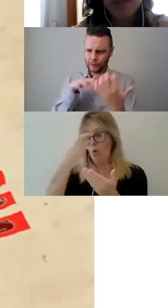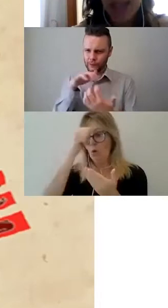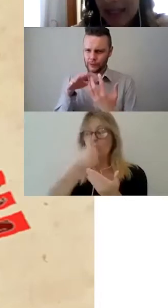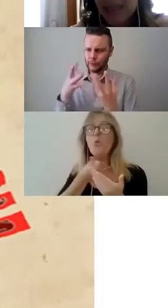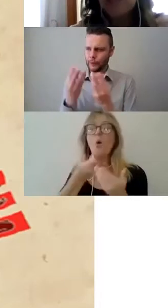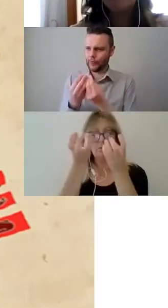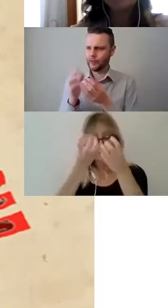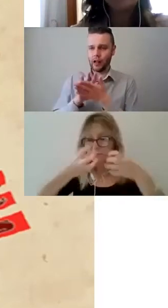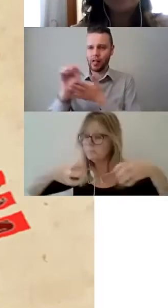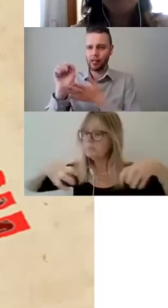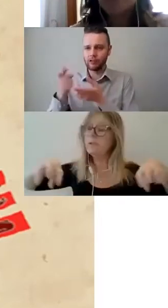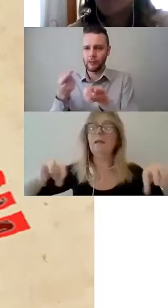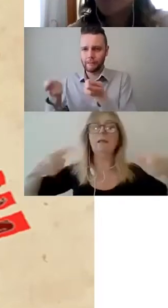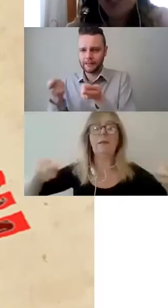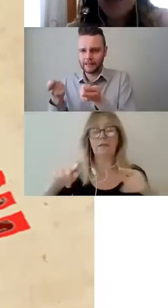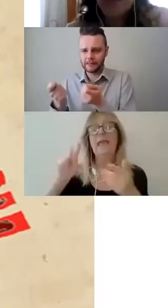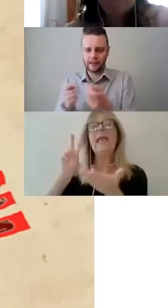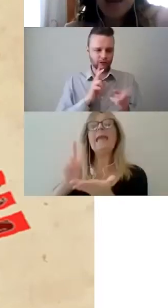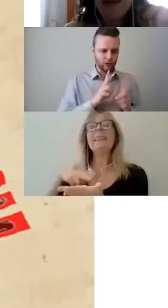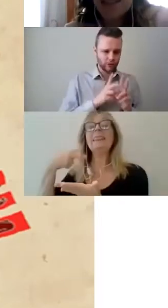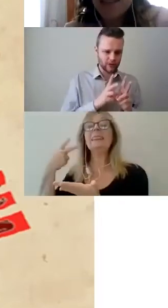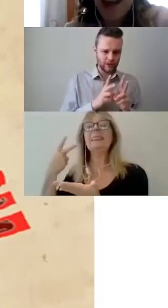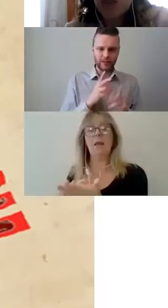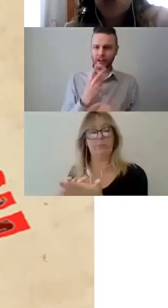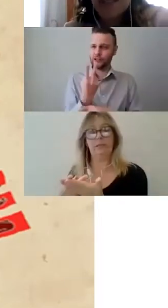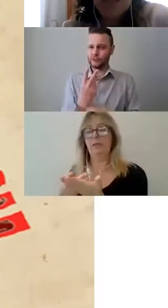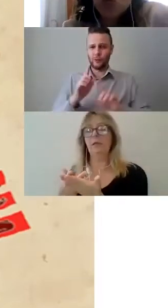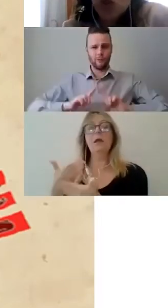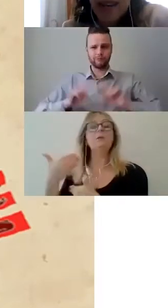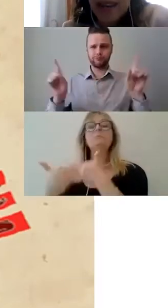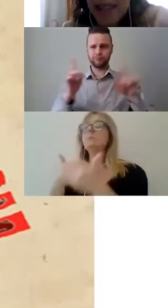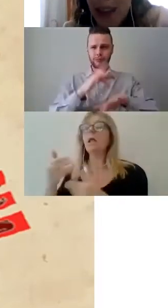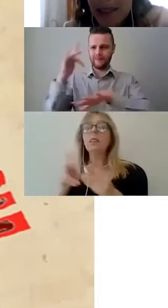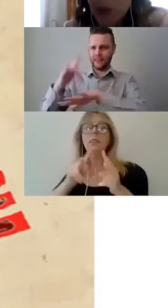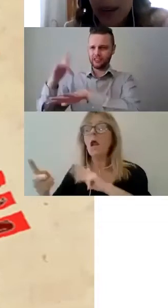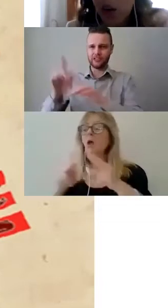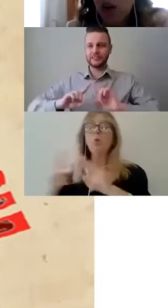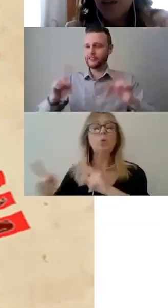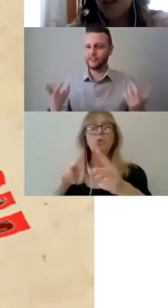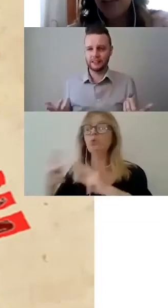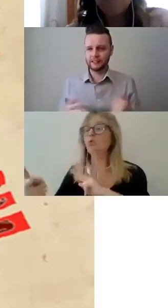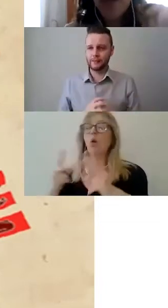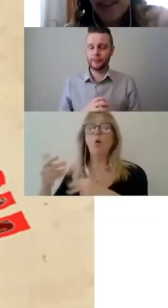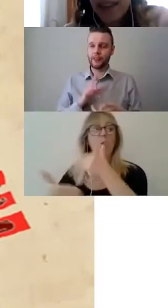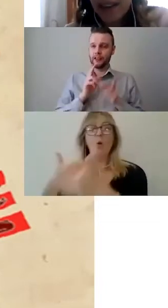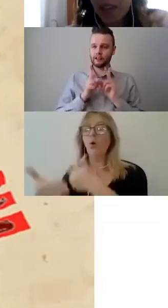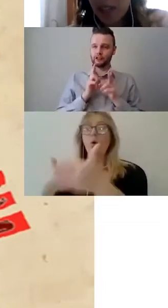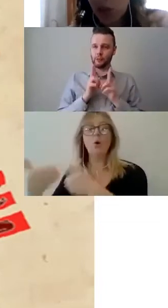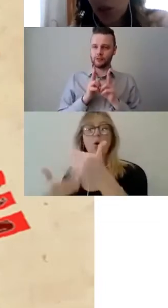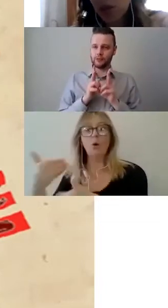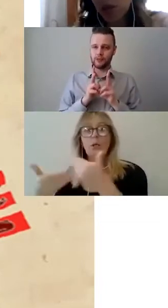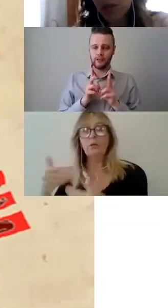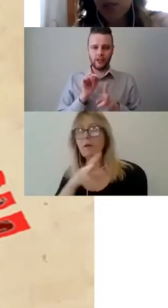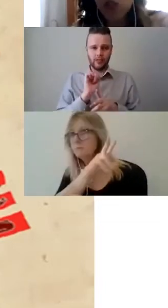cultural mediator and interpreter. These are two completely different professionals. So the interpreter just has